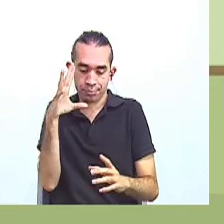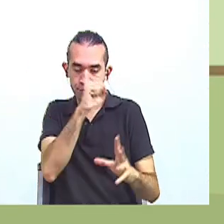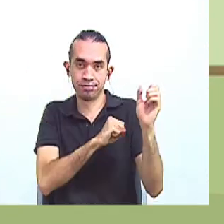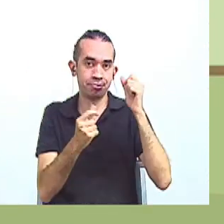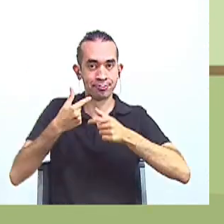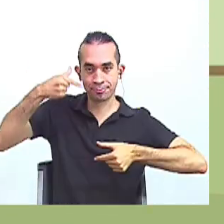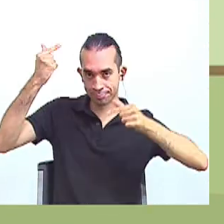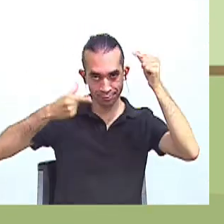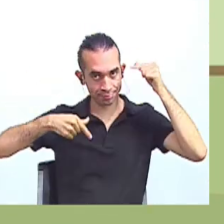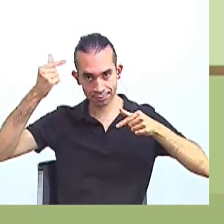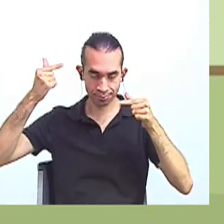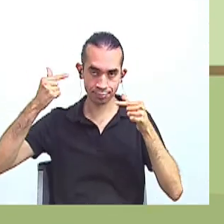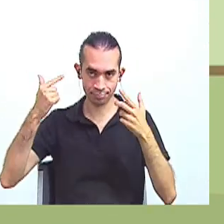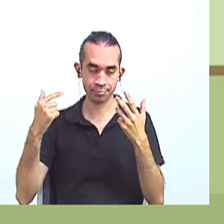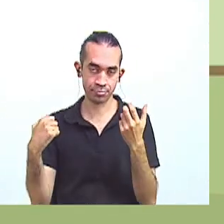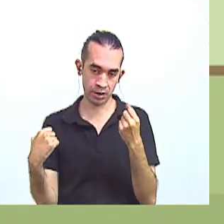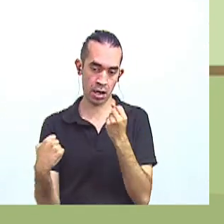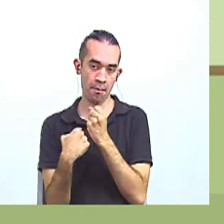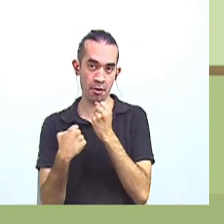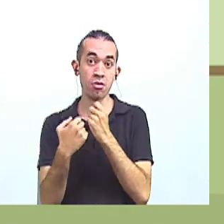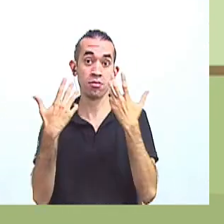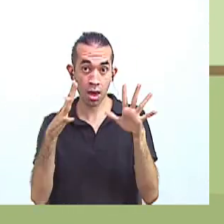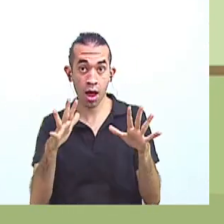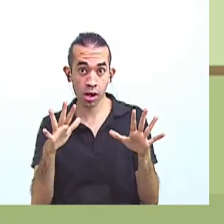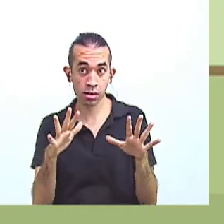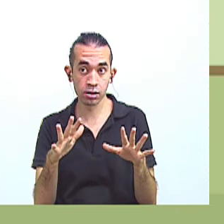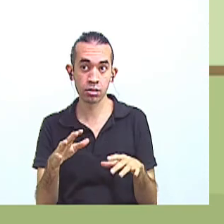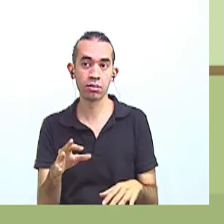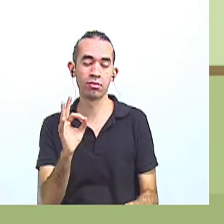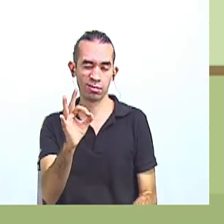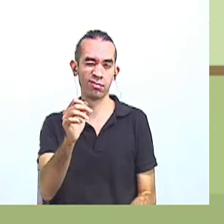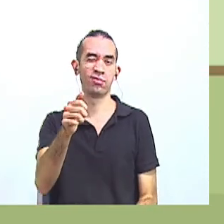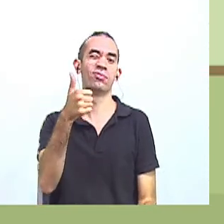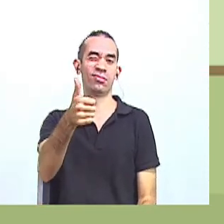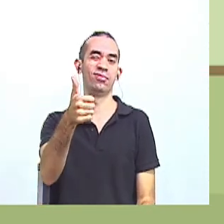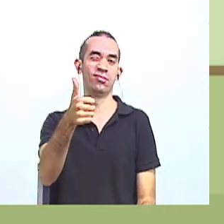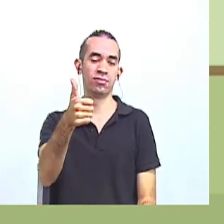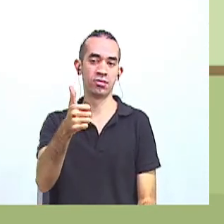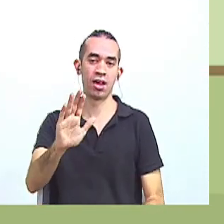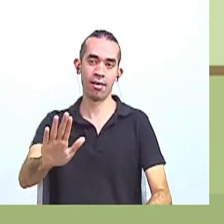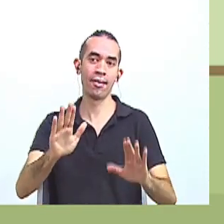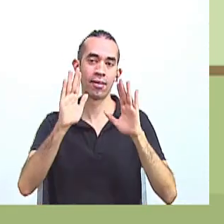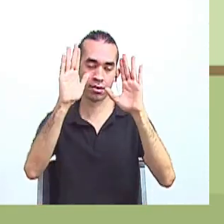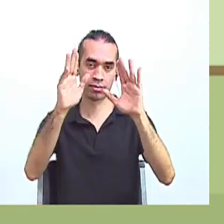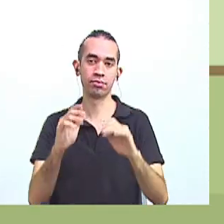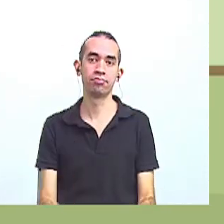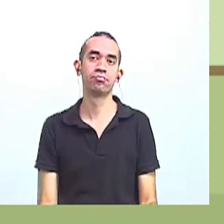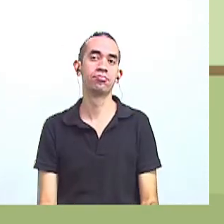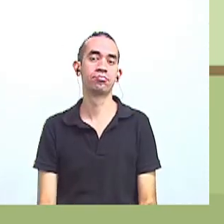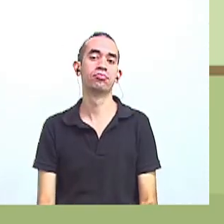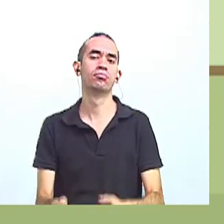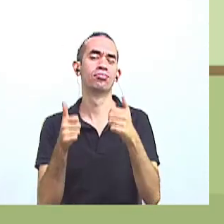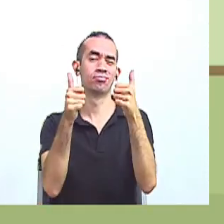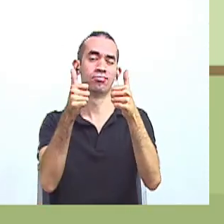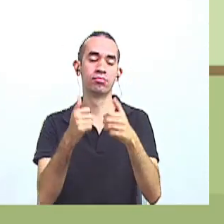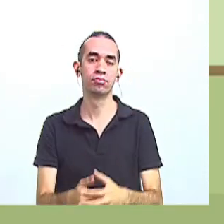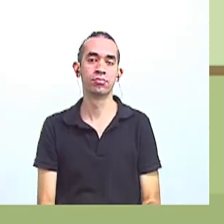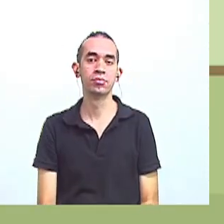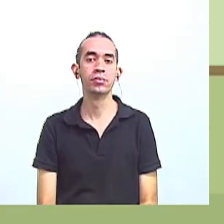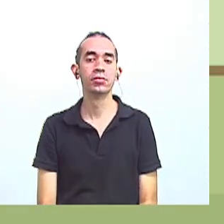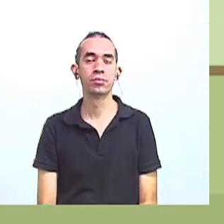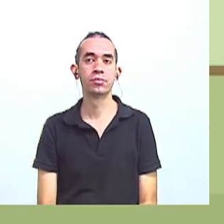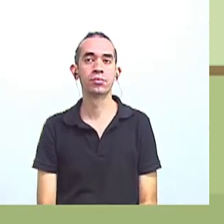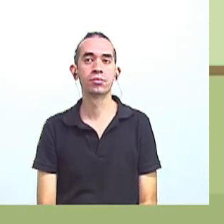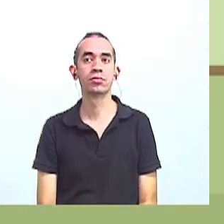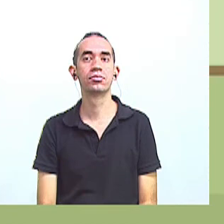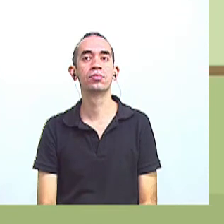gestures as support. So did you do that? Yes? Thumbs up? Excellent. Very, very good. All right.